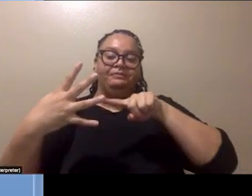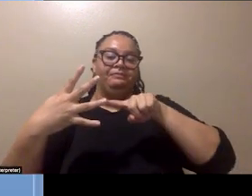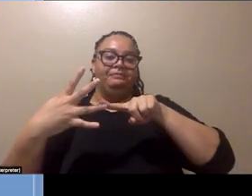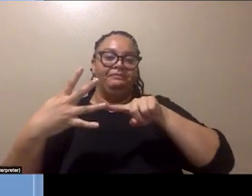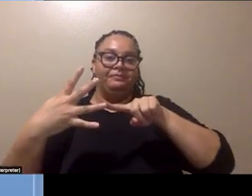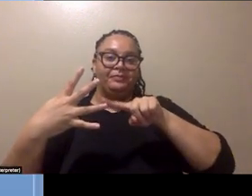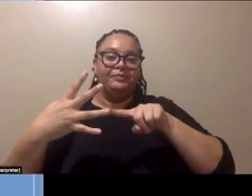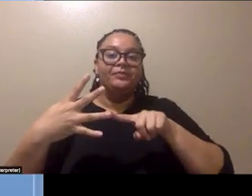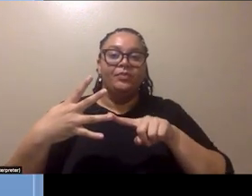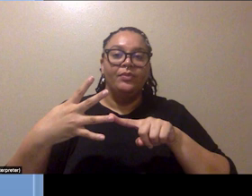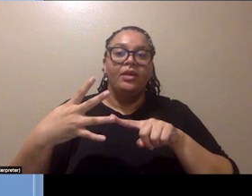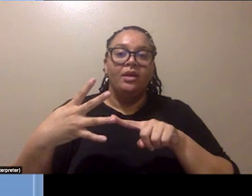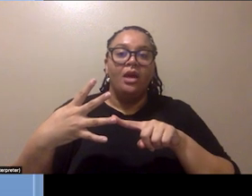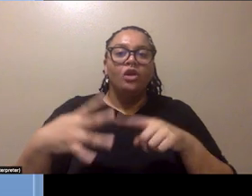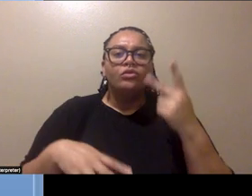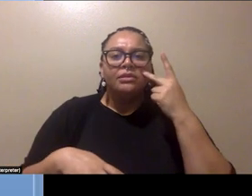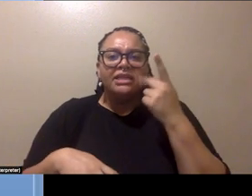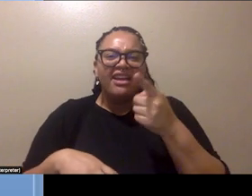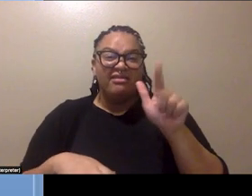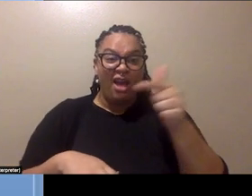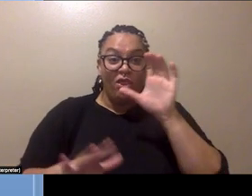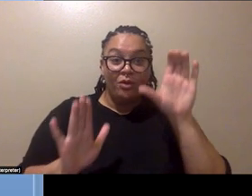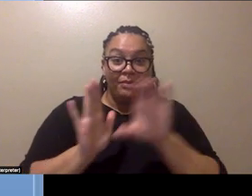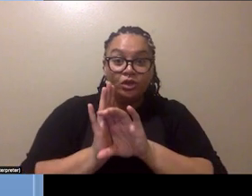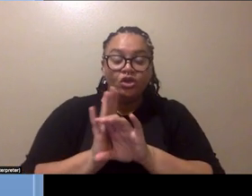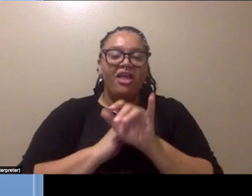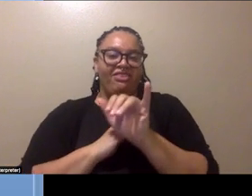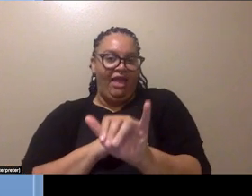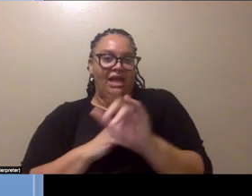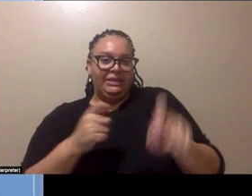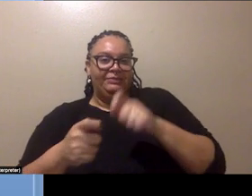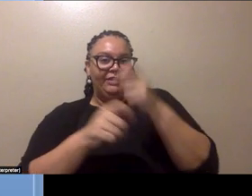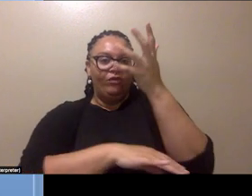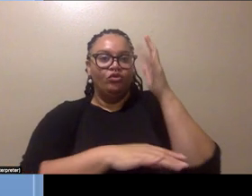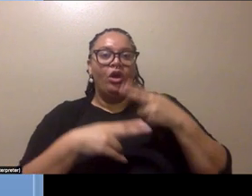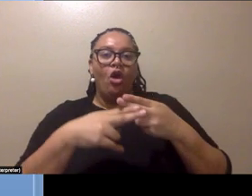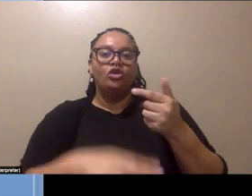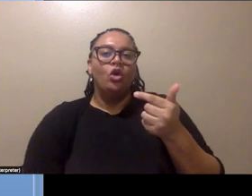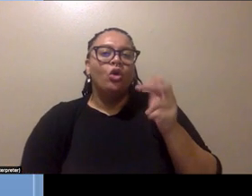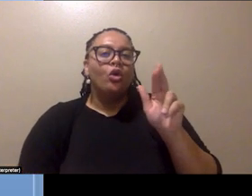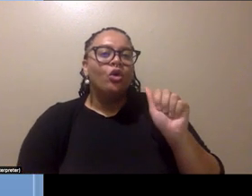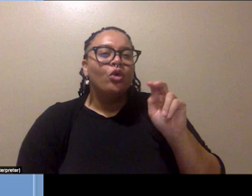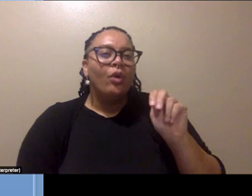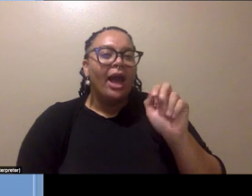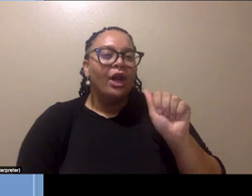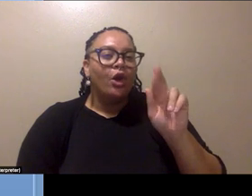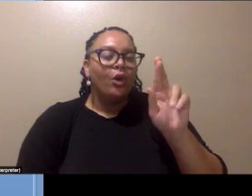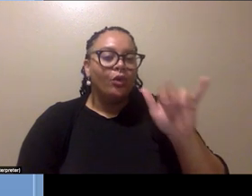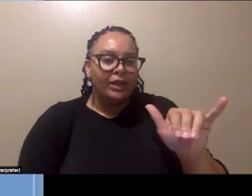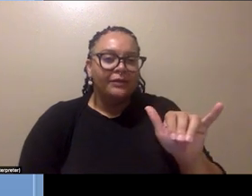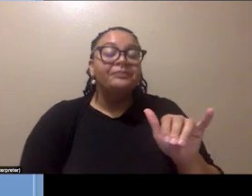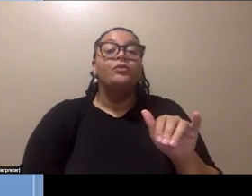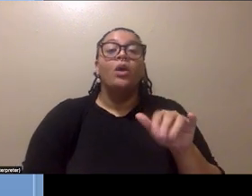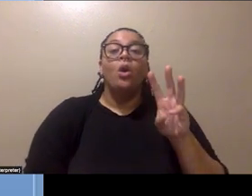This, on the other side here, are two acorn woodpeckers. And this structure is called a granary. And it's where